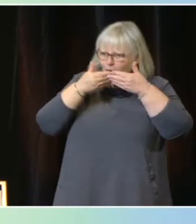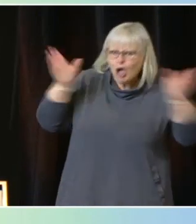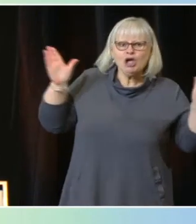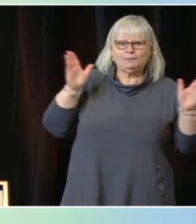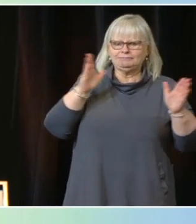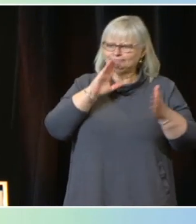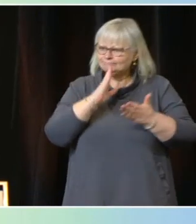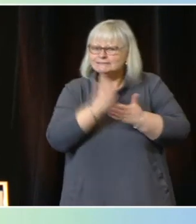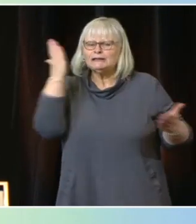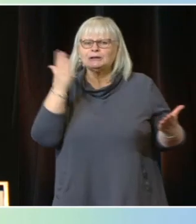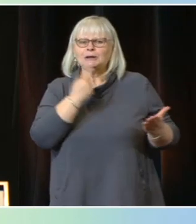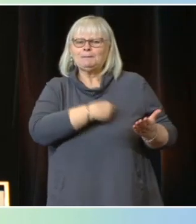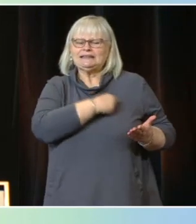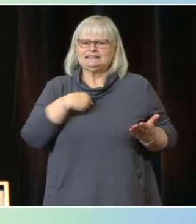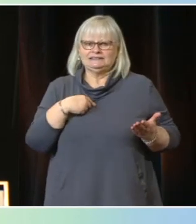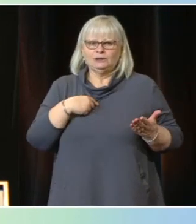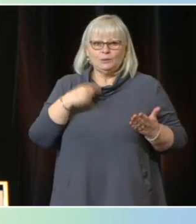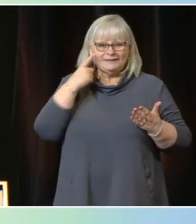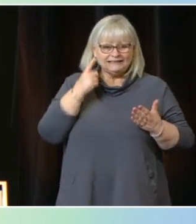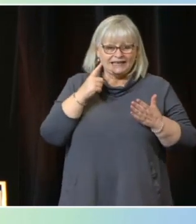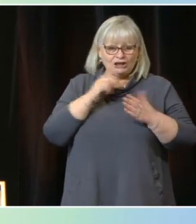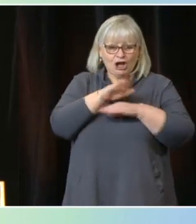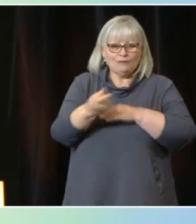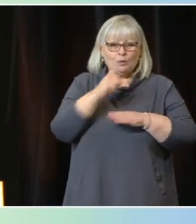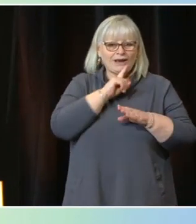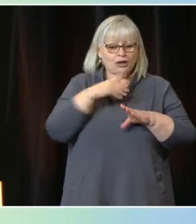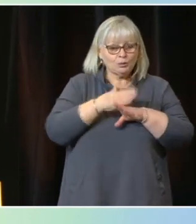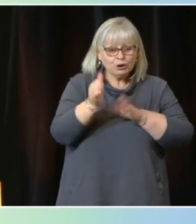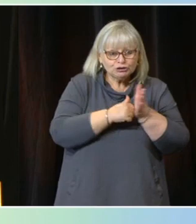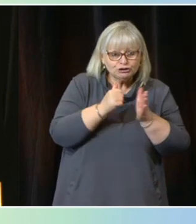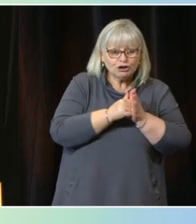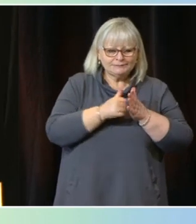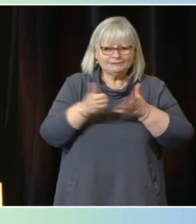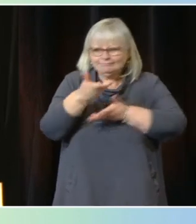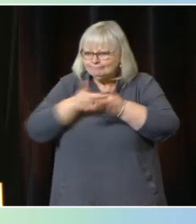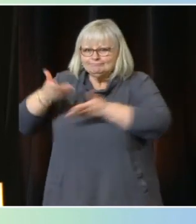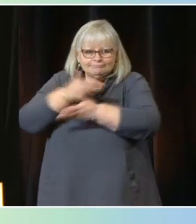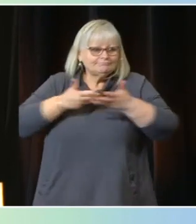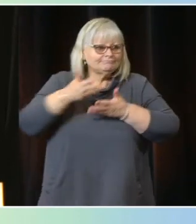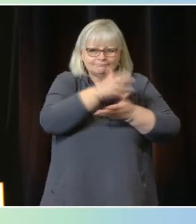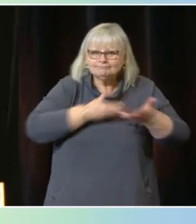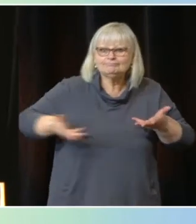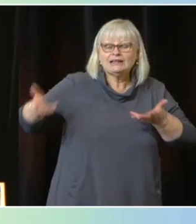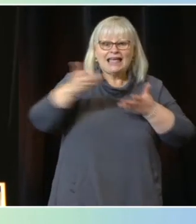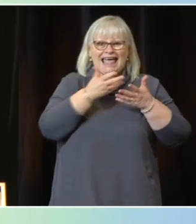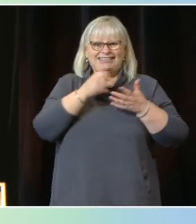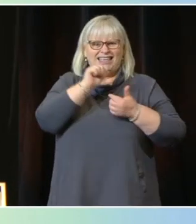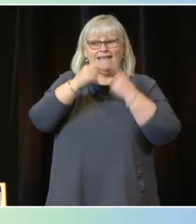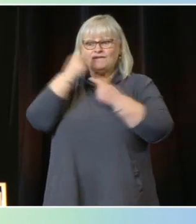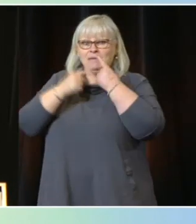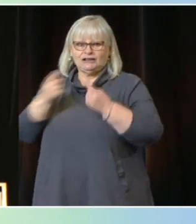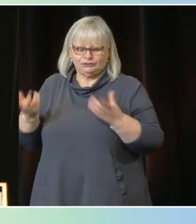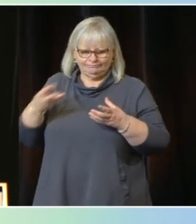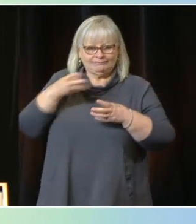we've seen it in more than 100 workshops and forums which have informed our work here already